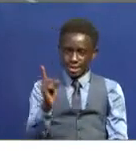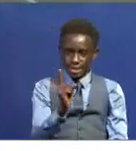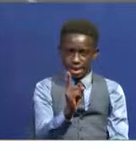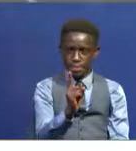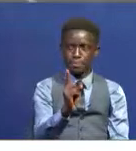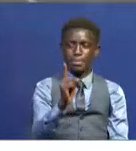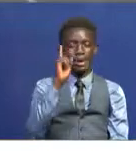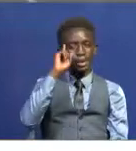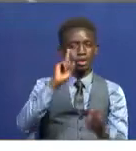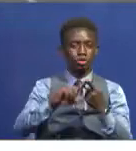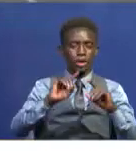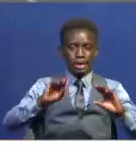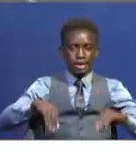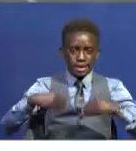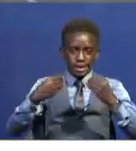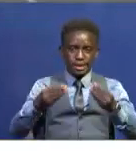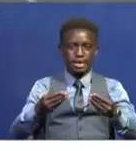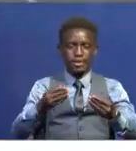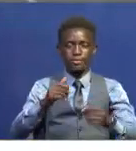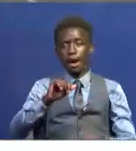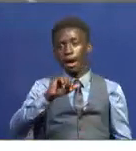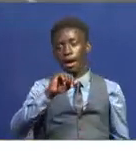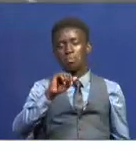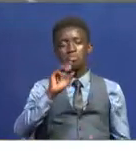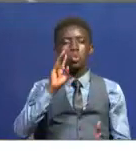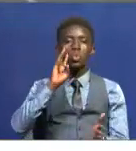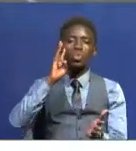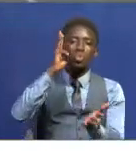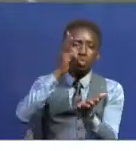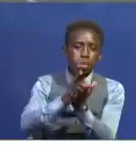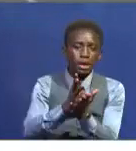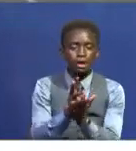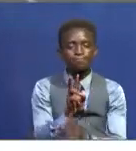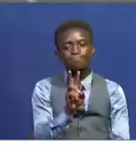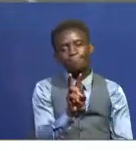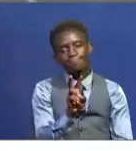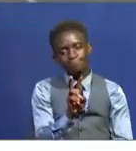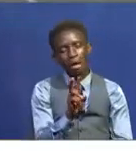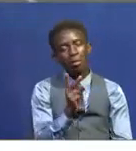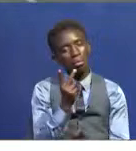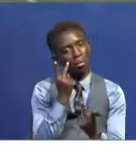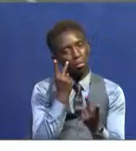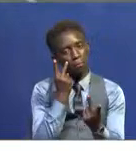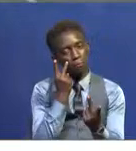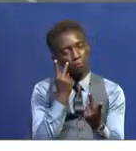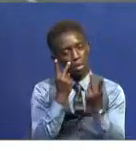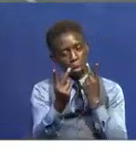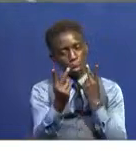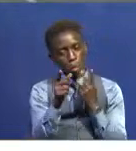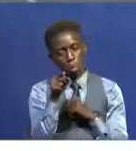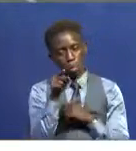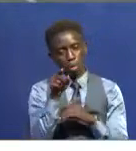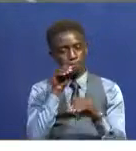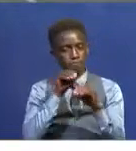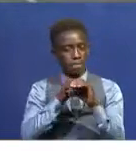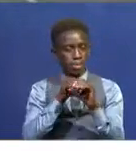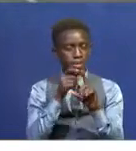provide another set of eyes to view the investment from a different